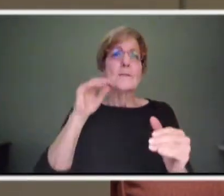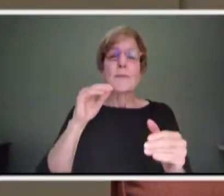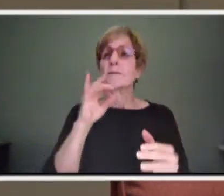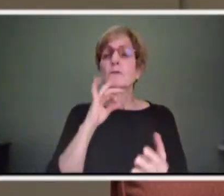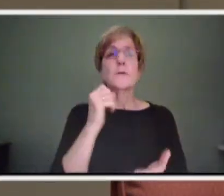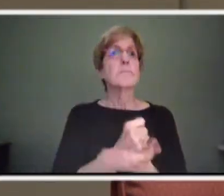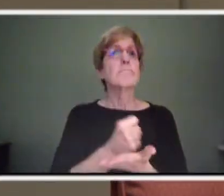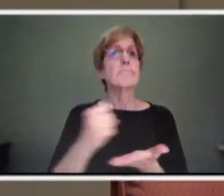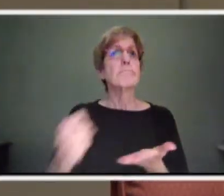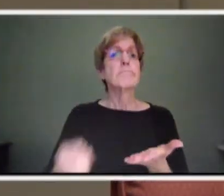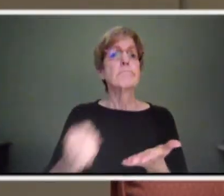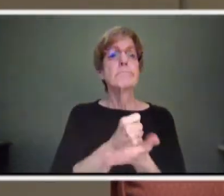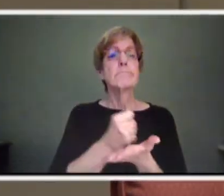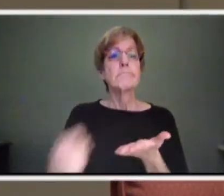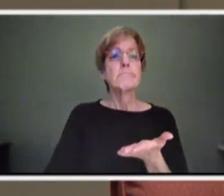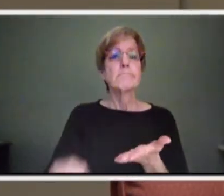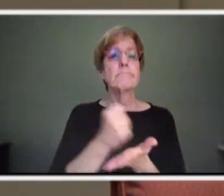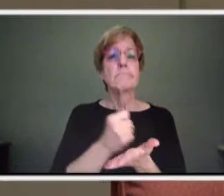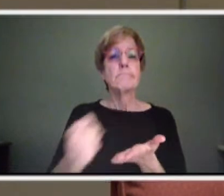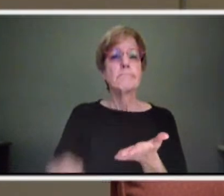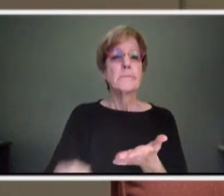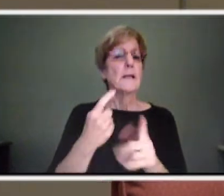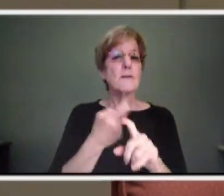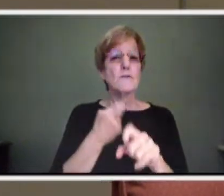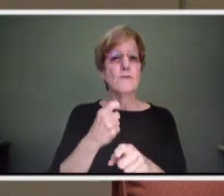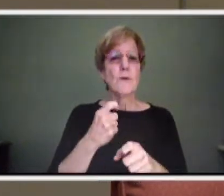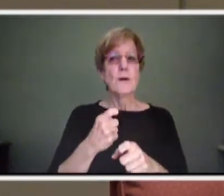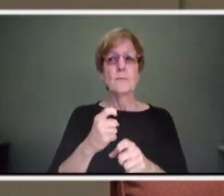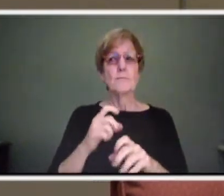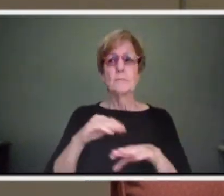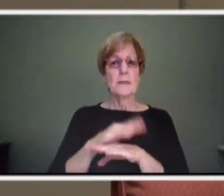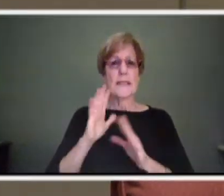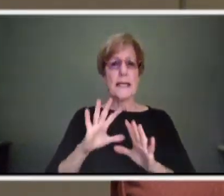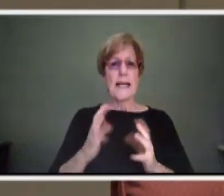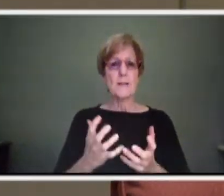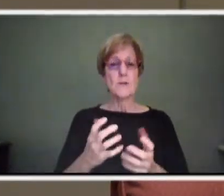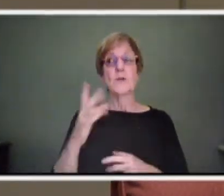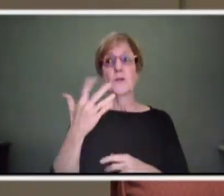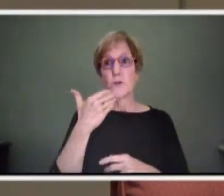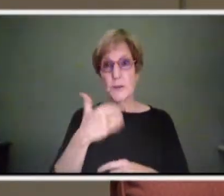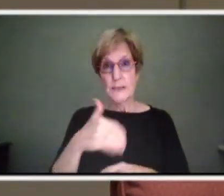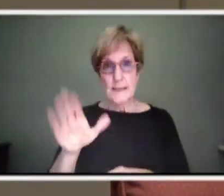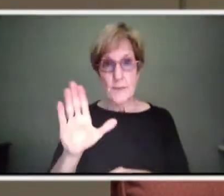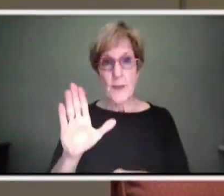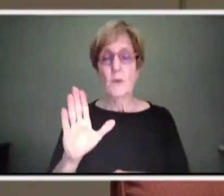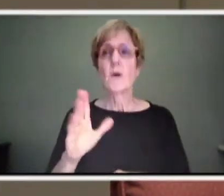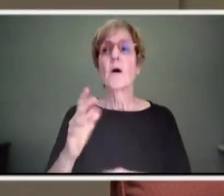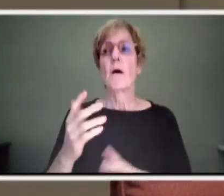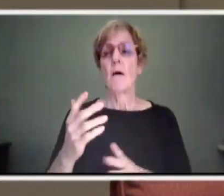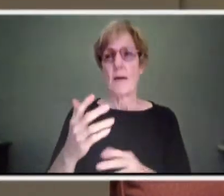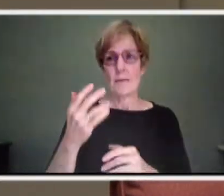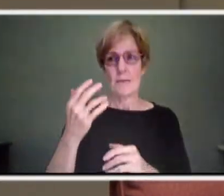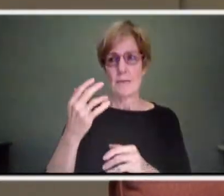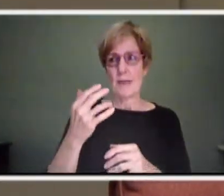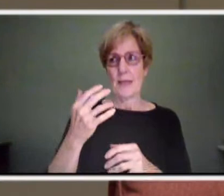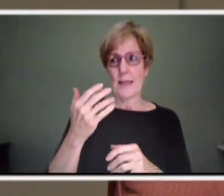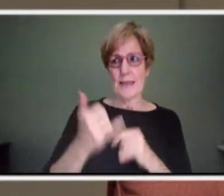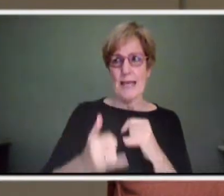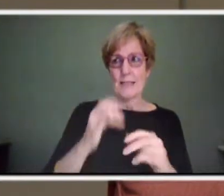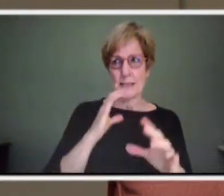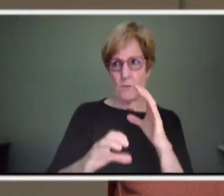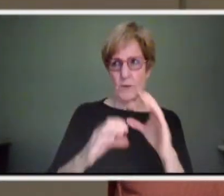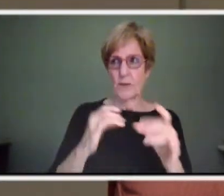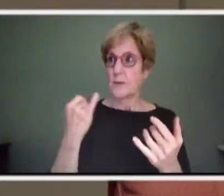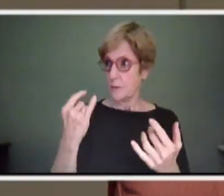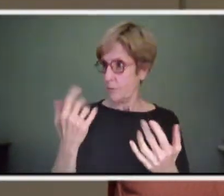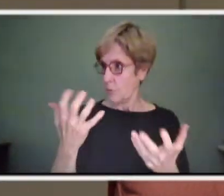from council. So she sent this out based on the last conversation. We said we wanted to defer